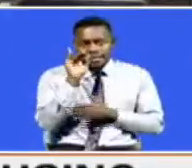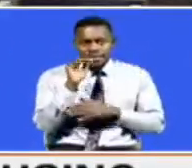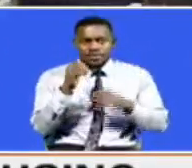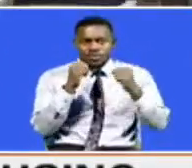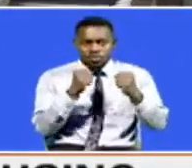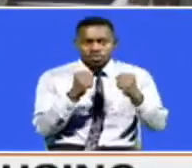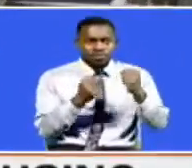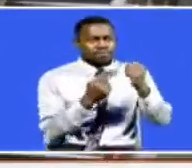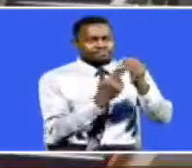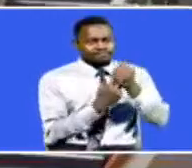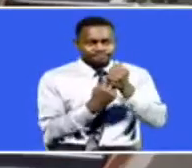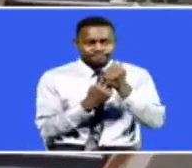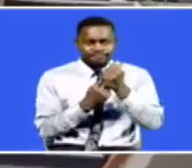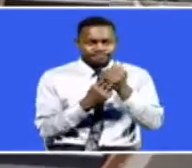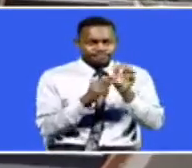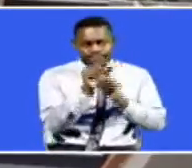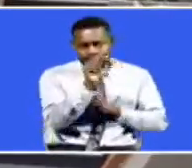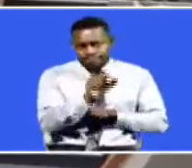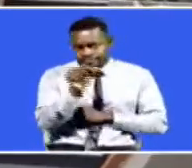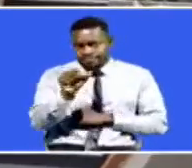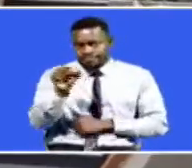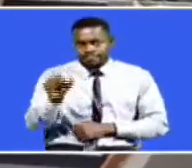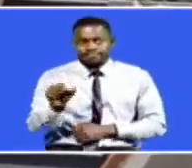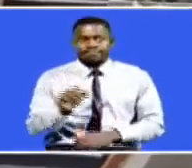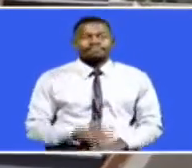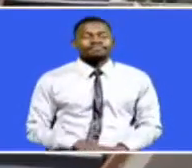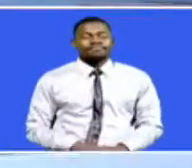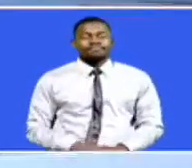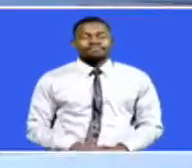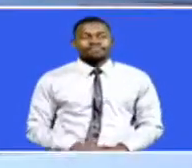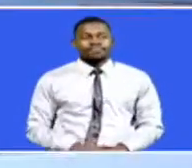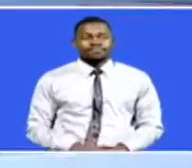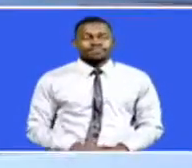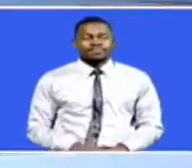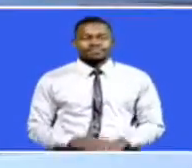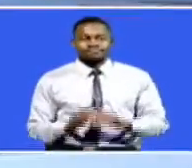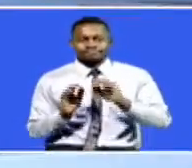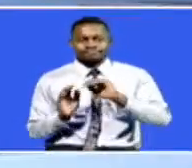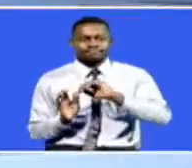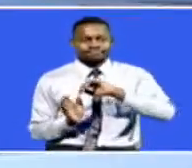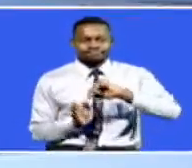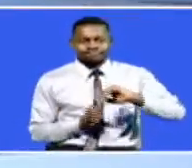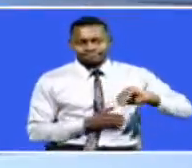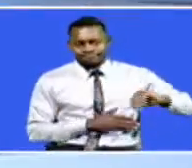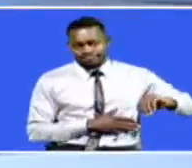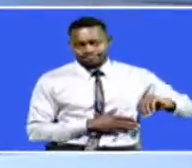Okay. Jeff Kirui, KTN News. Let's see the coming days how people react.